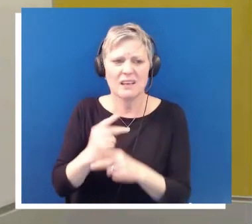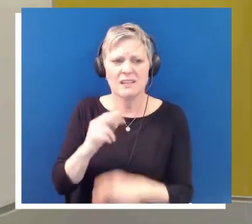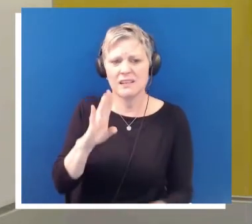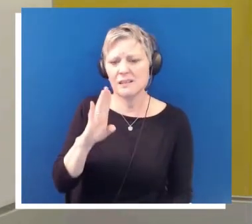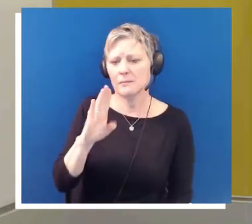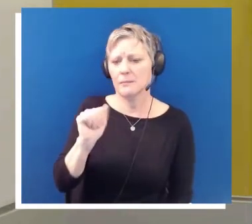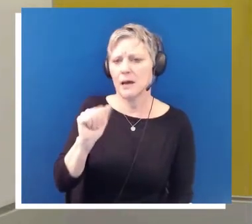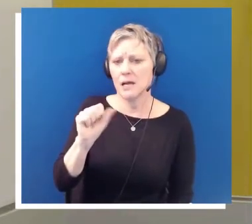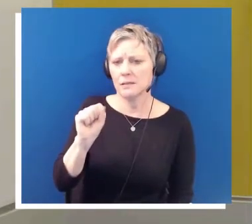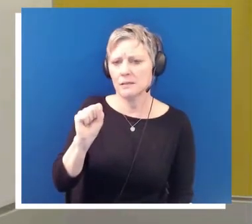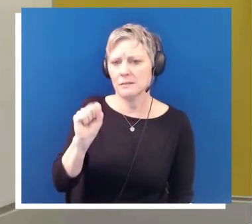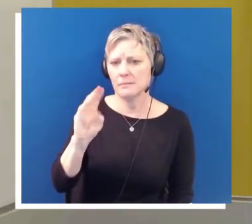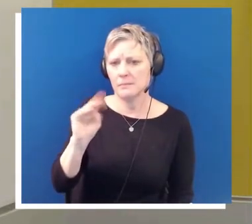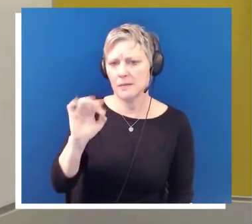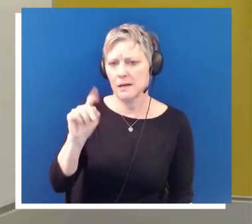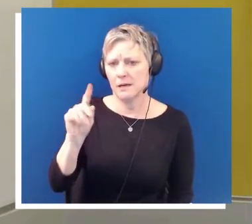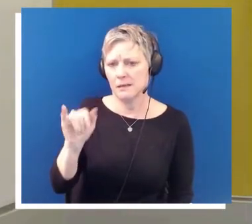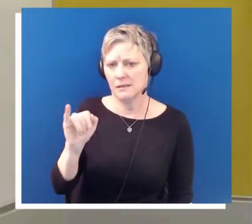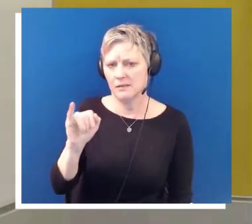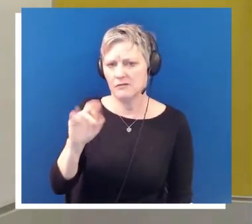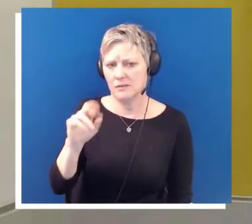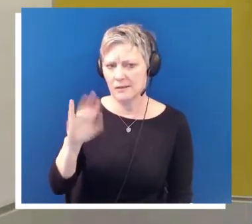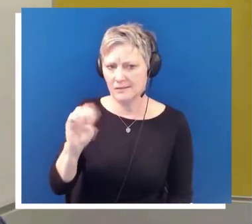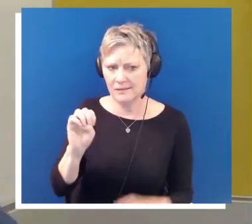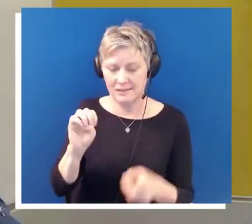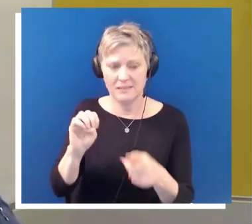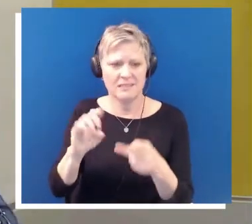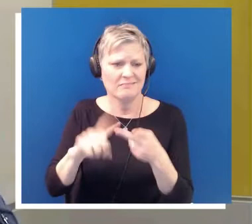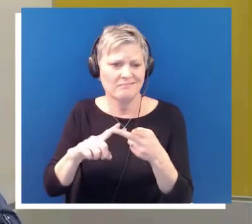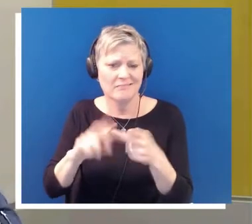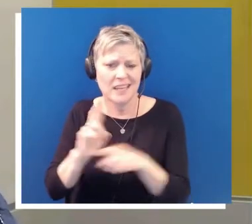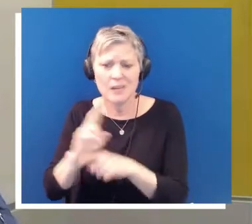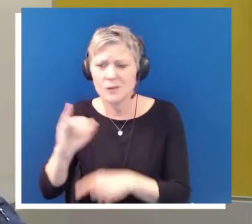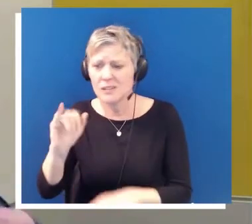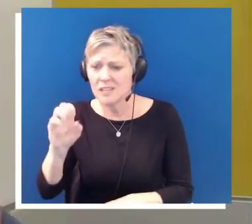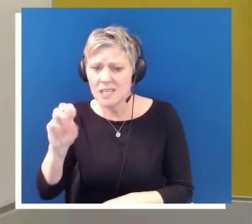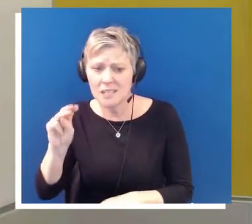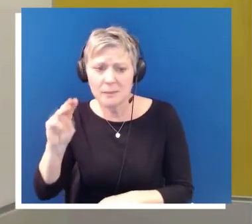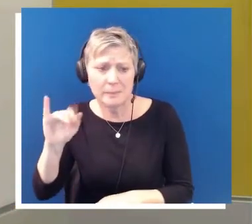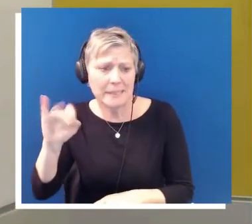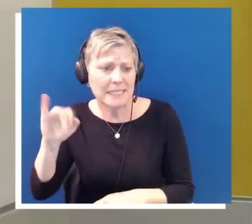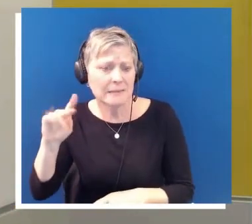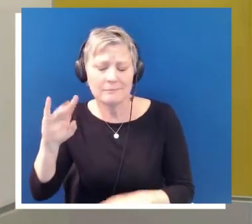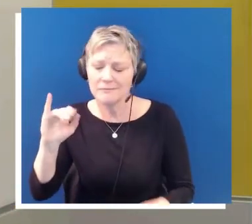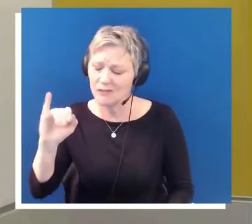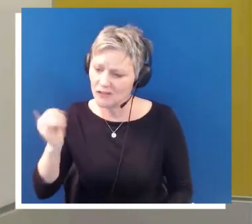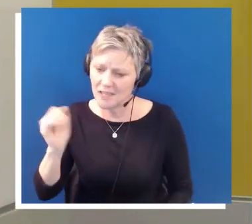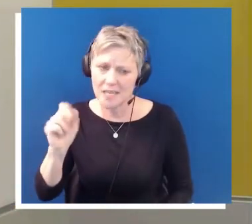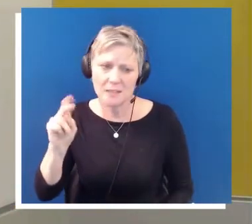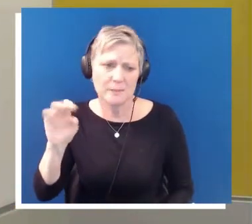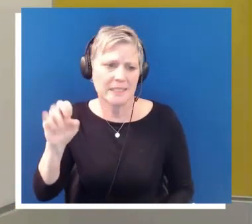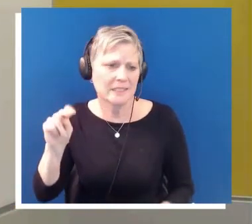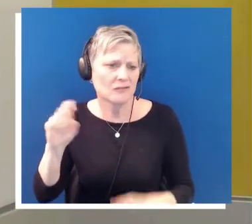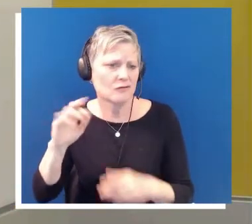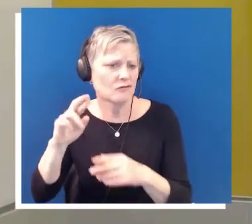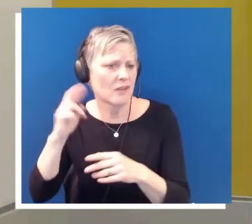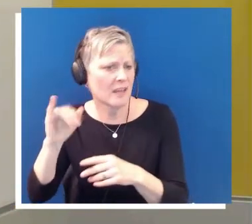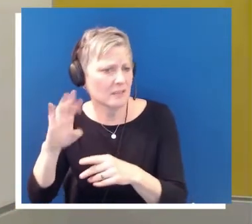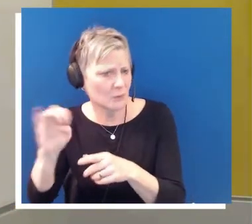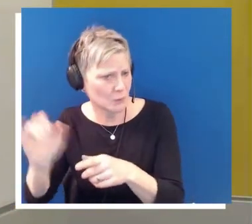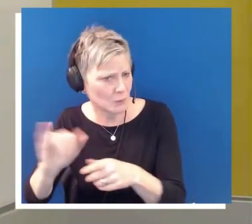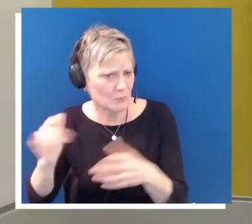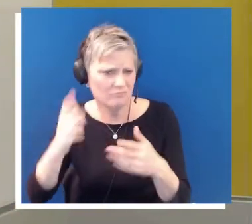basmati. Just going to sprinkle that right in there, okay? And what I want to do is I want to kind of wake it up a little bit. I want the rice to kind